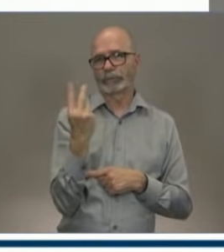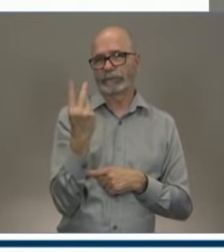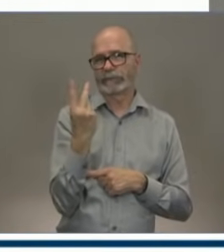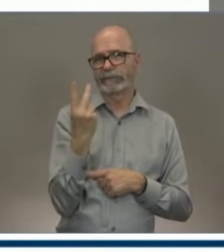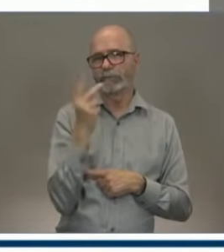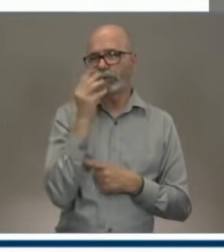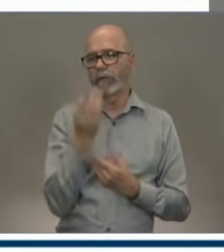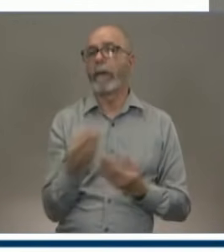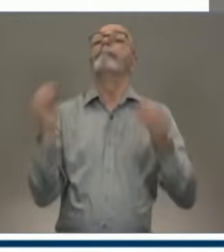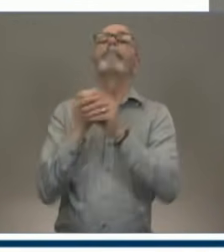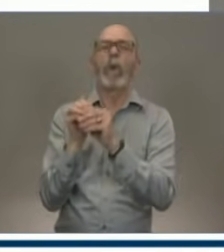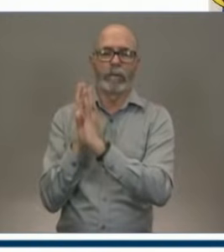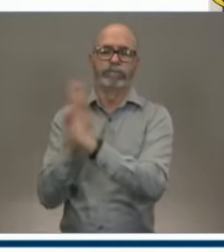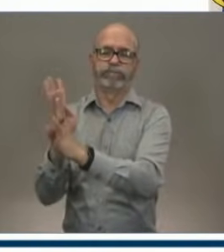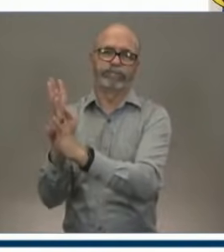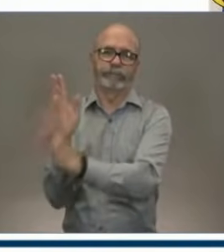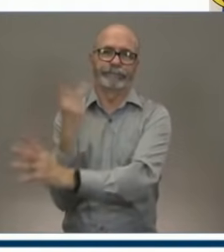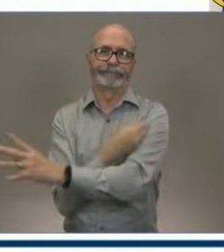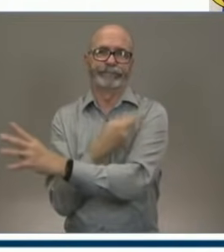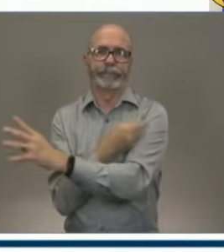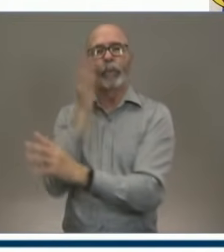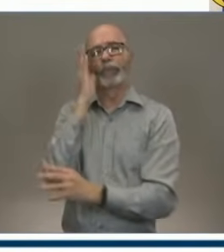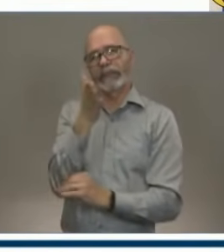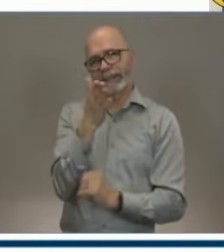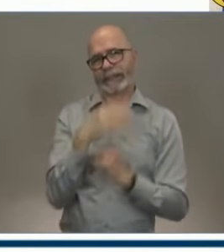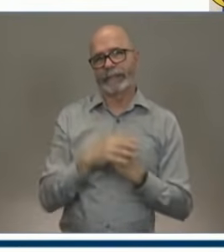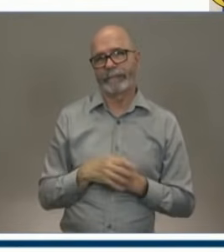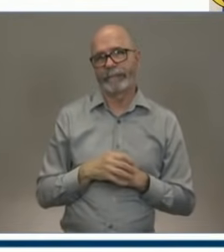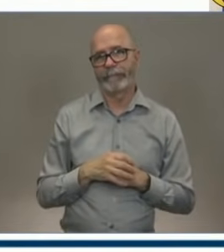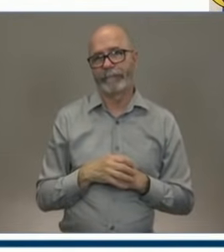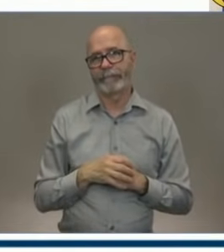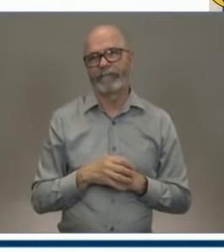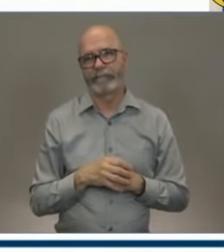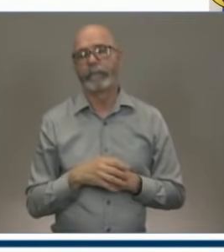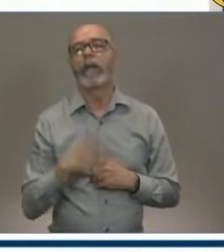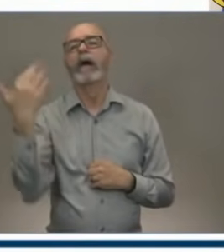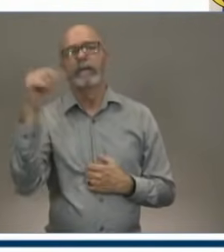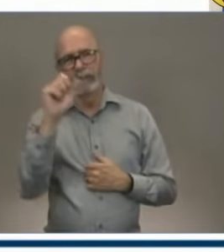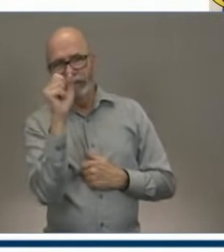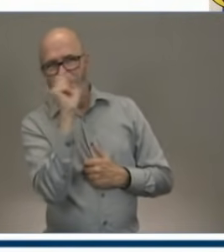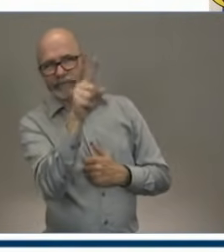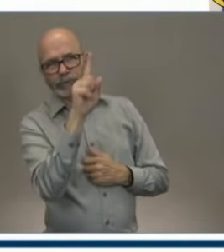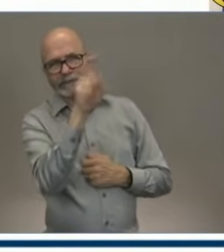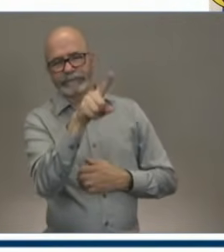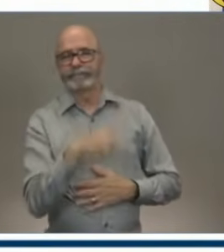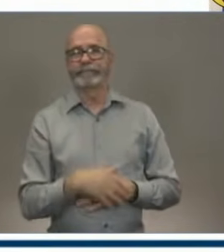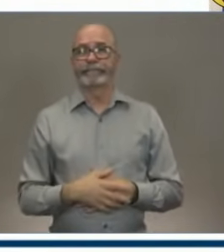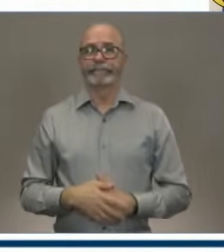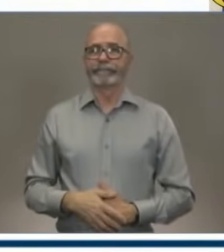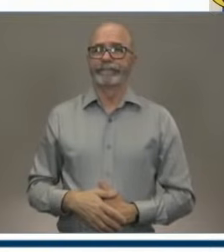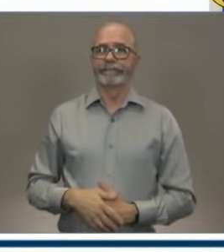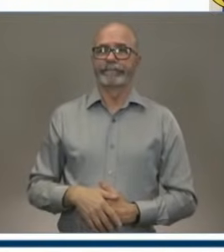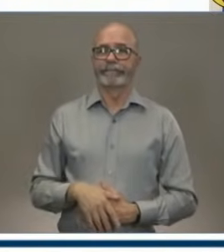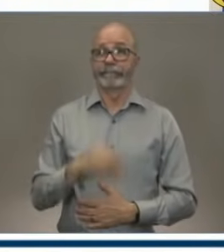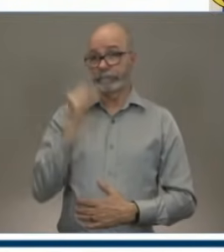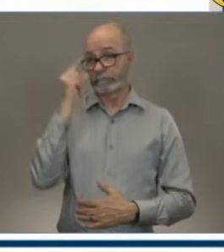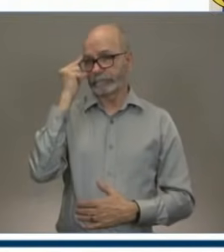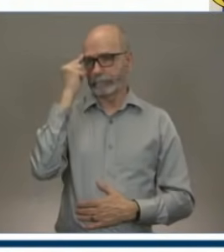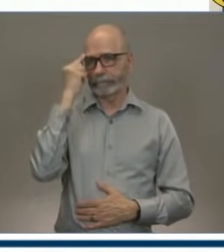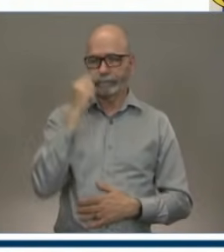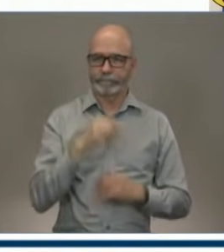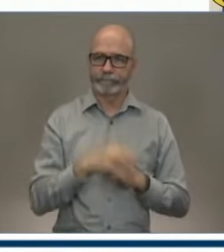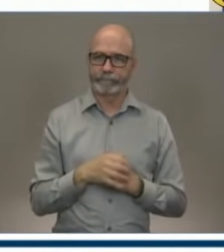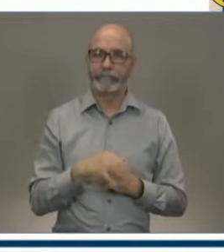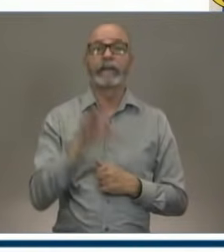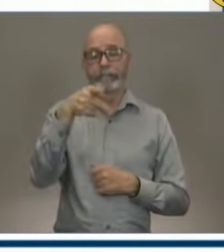actually vaccinate. Go ahead with your follow-up, Heidi. And how concerned are you about Pfizer cutting back deliveries